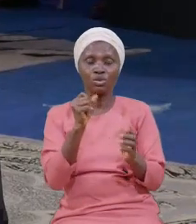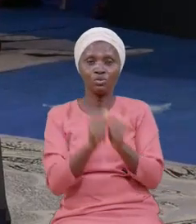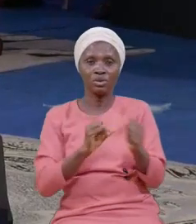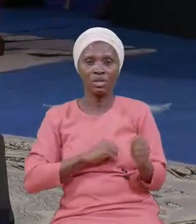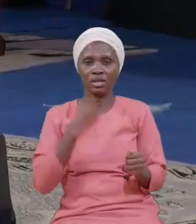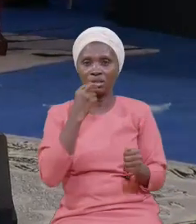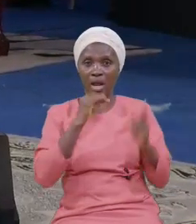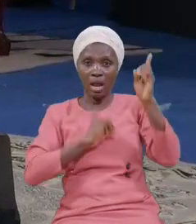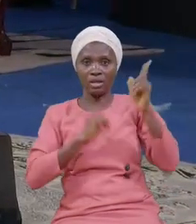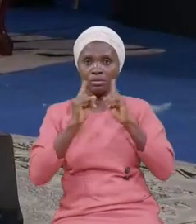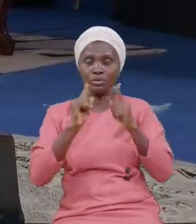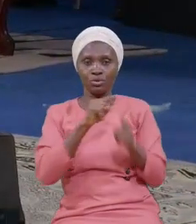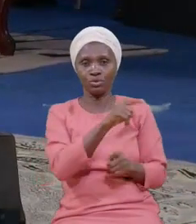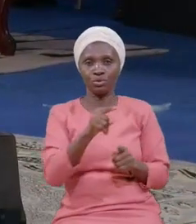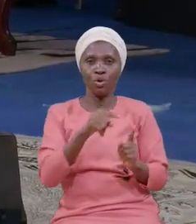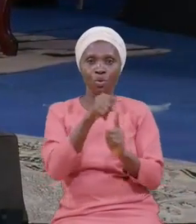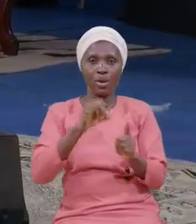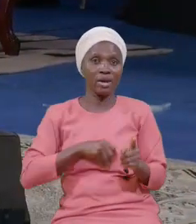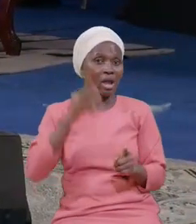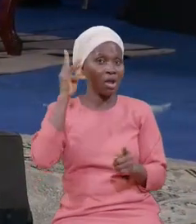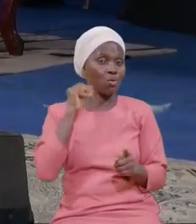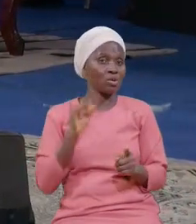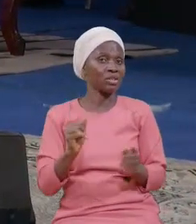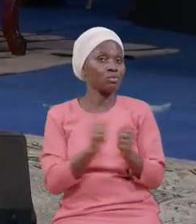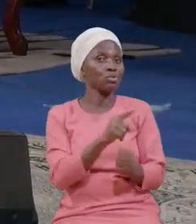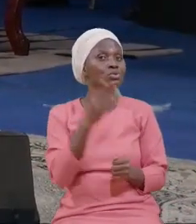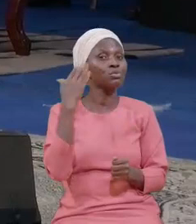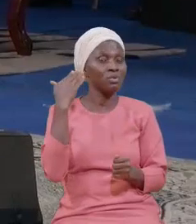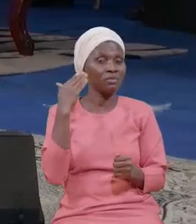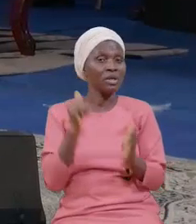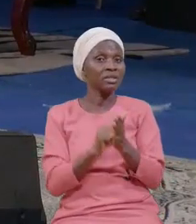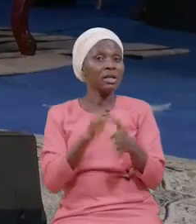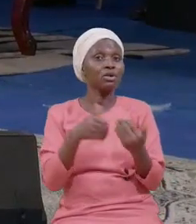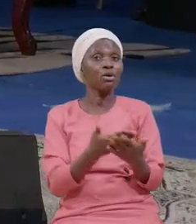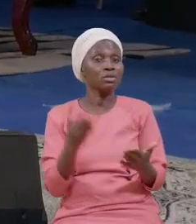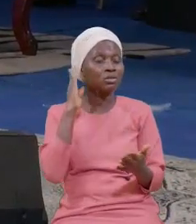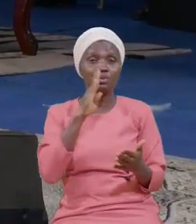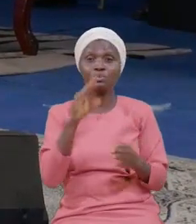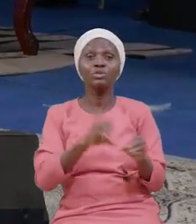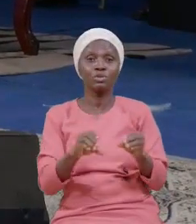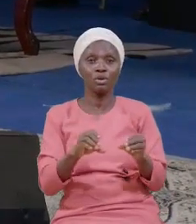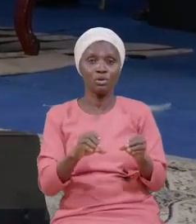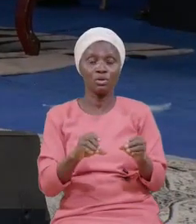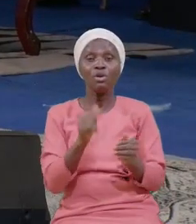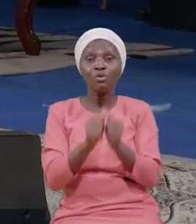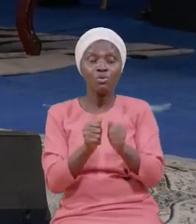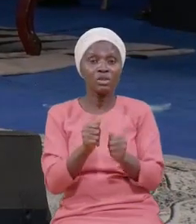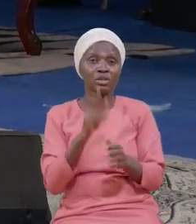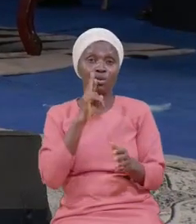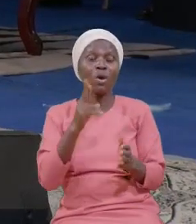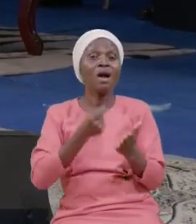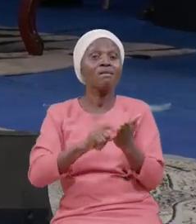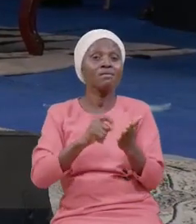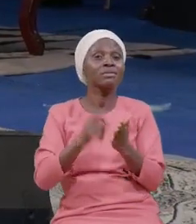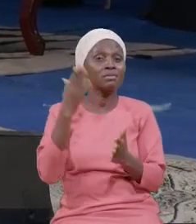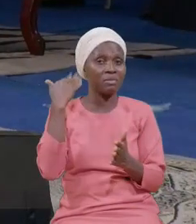was yet with you, that all things must be fulfilled which were written in